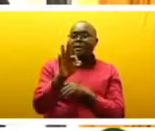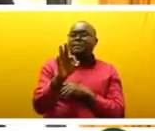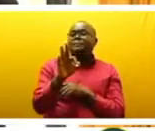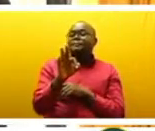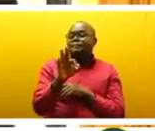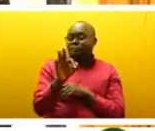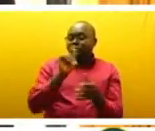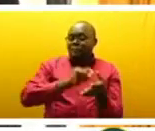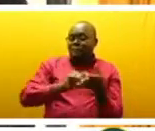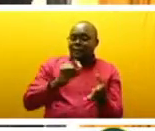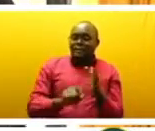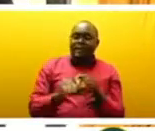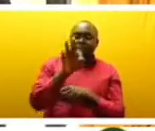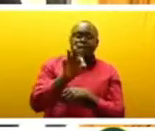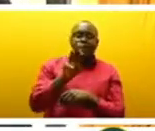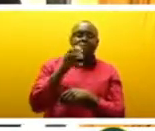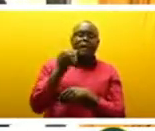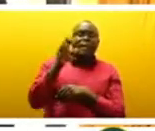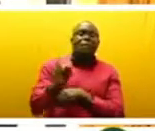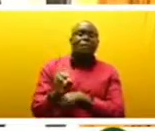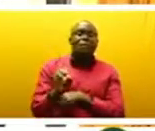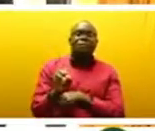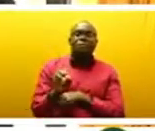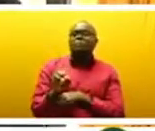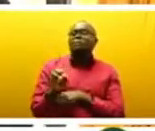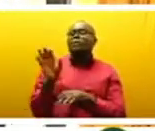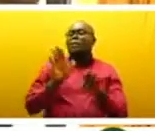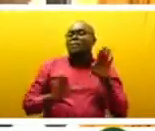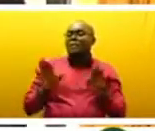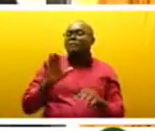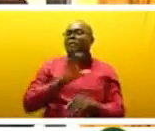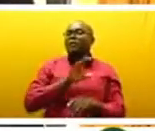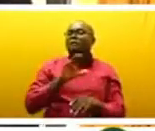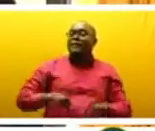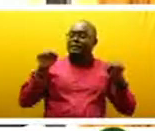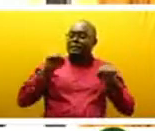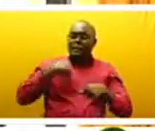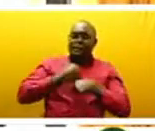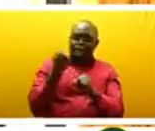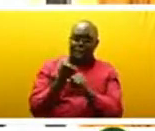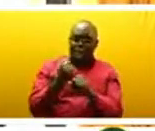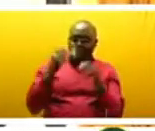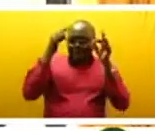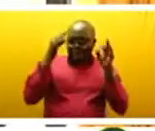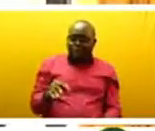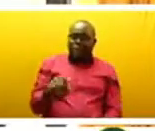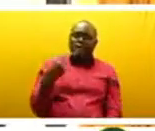they've written 3 memos on the conduct of the chair unilaterally making decisions.